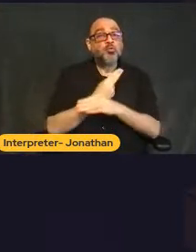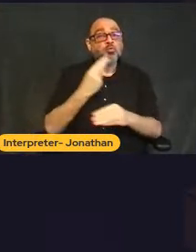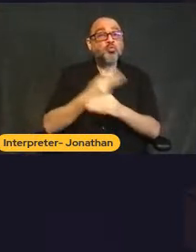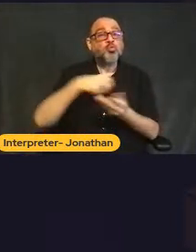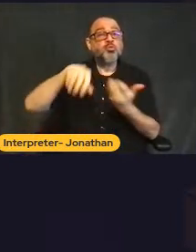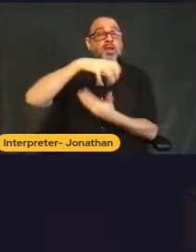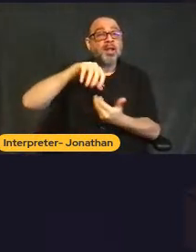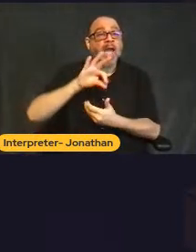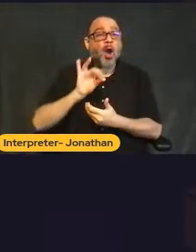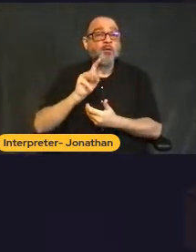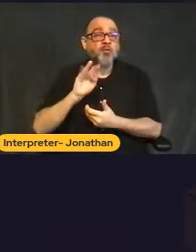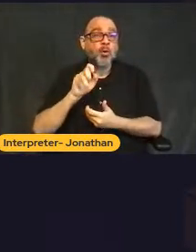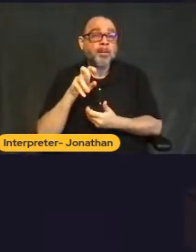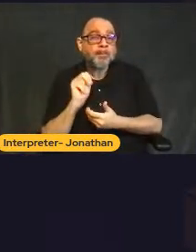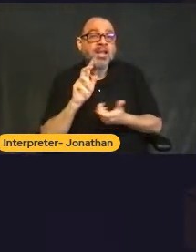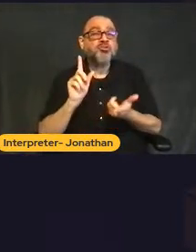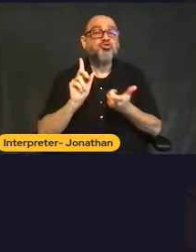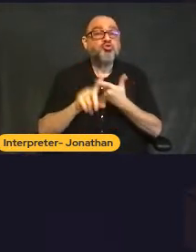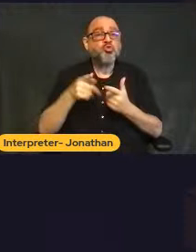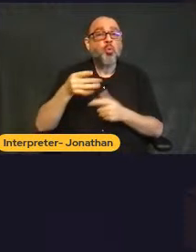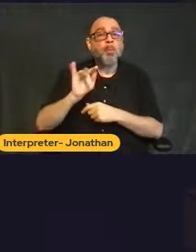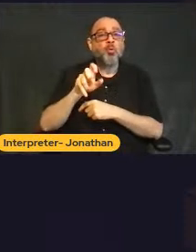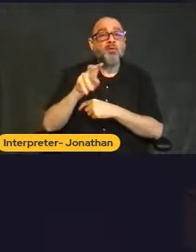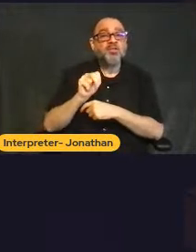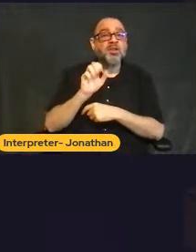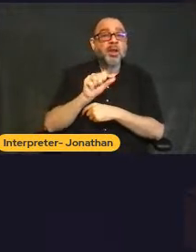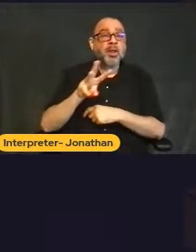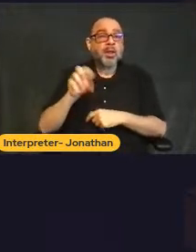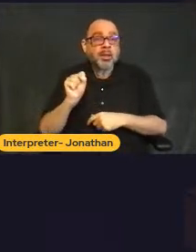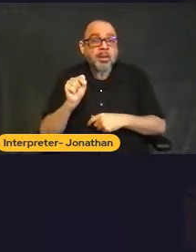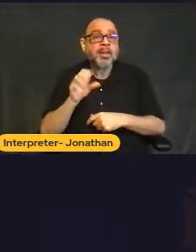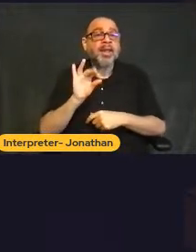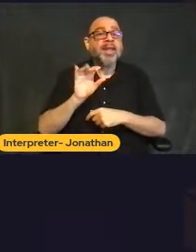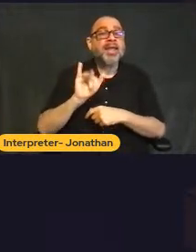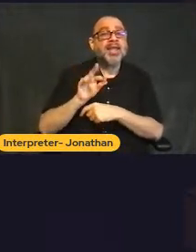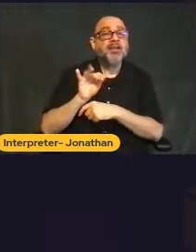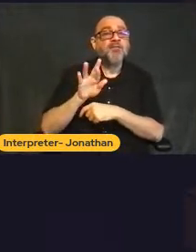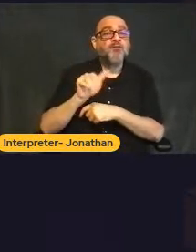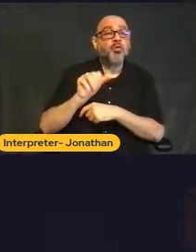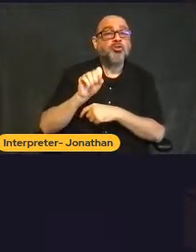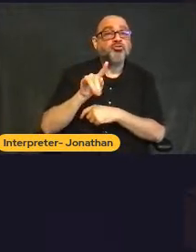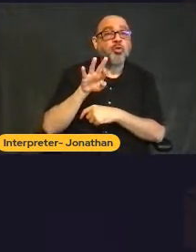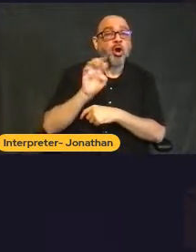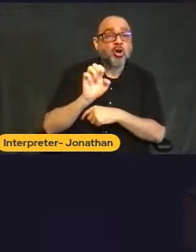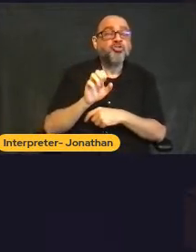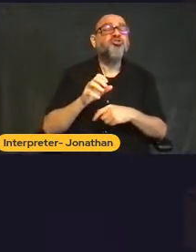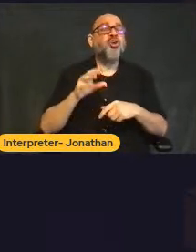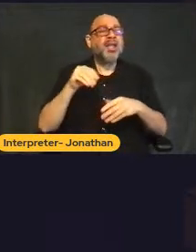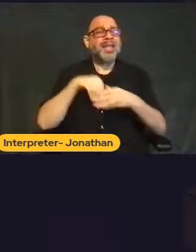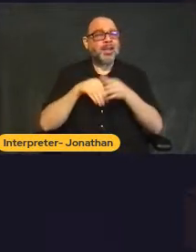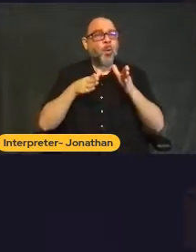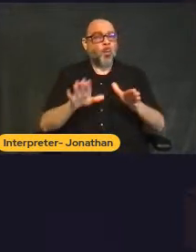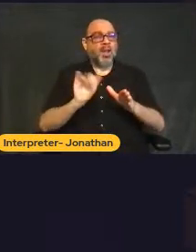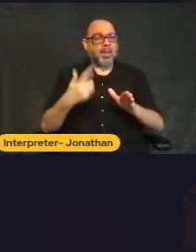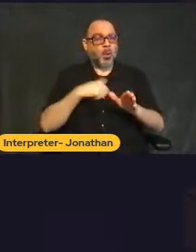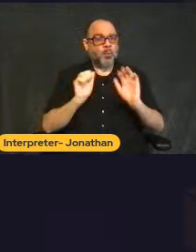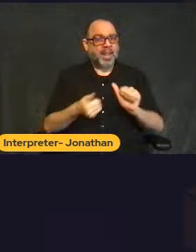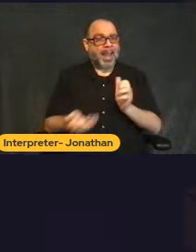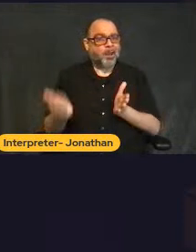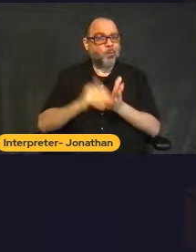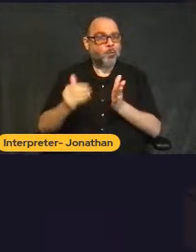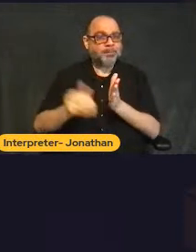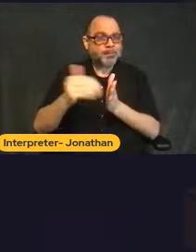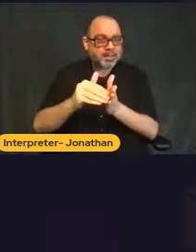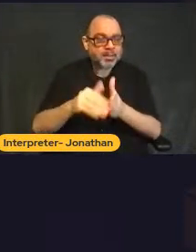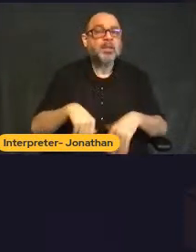to provision complex and scalable AWS infrastructure in a repeatable manner. You can